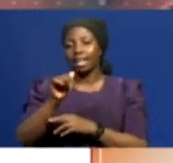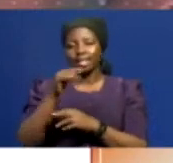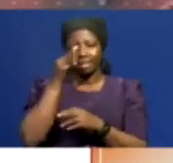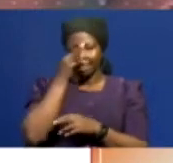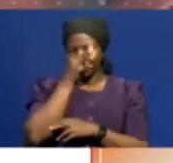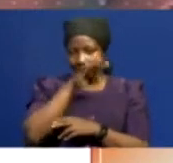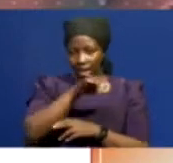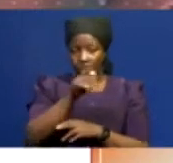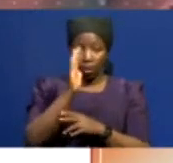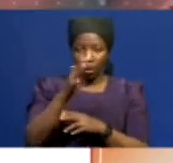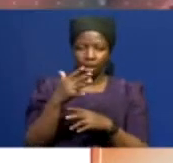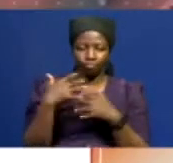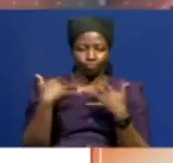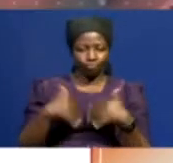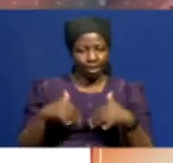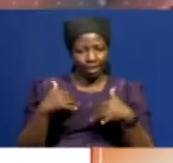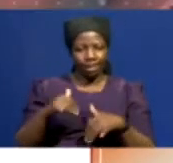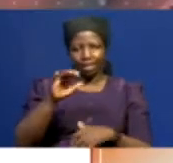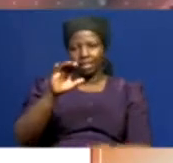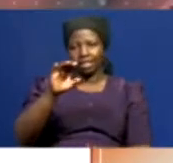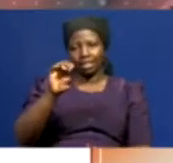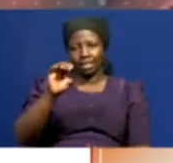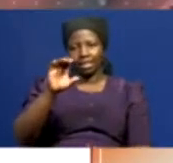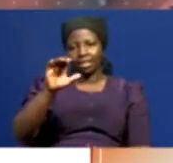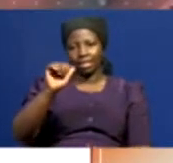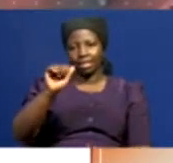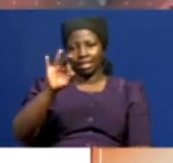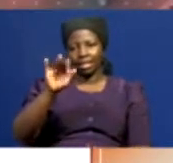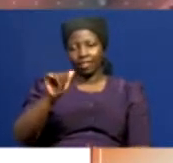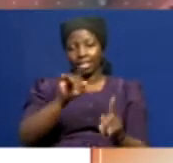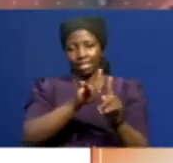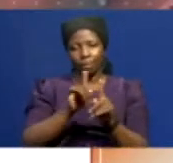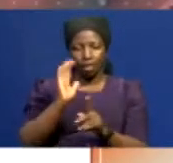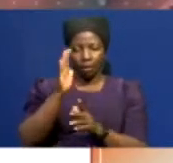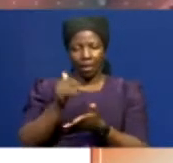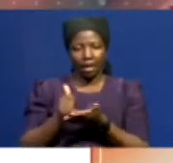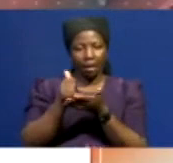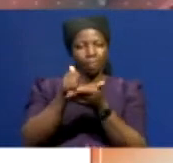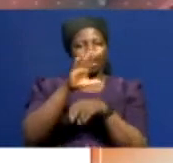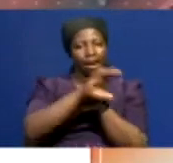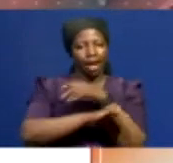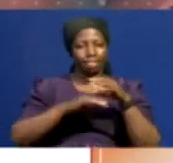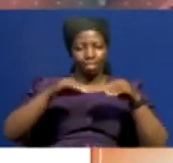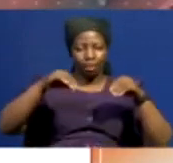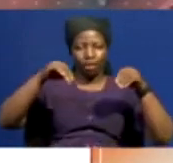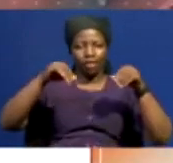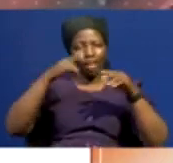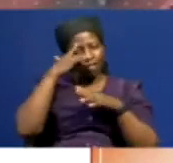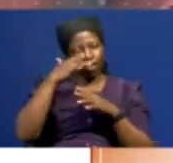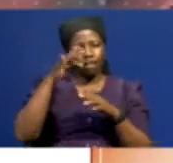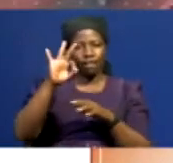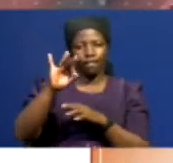in the CECAFA Cup and will also help the country qualify for the FIFA World Cup in